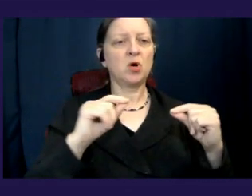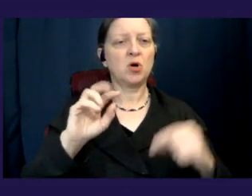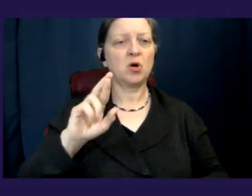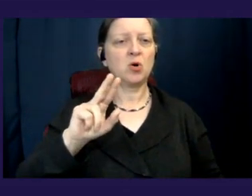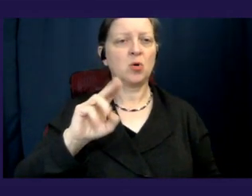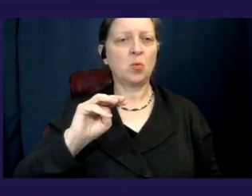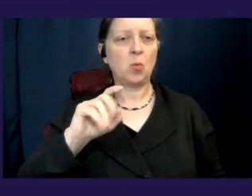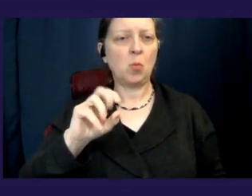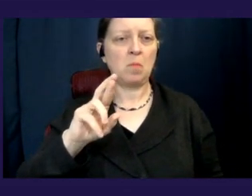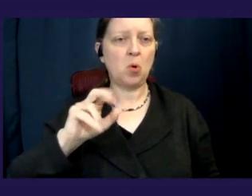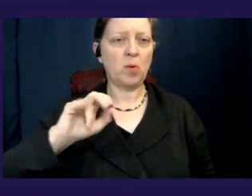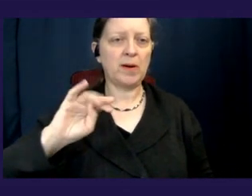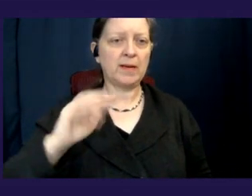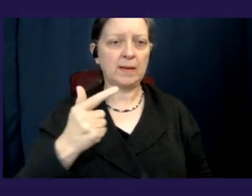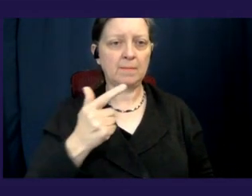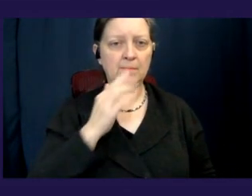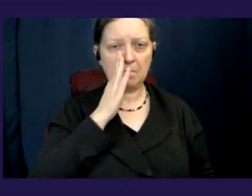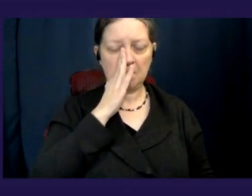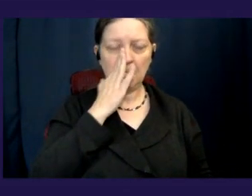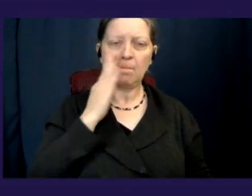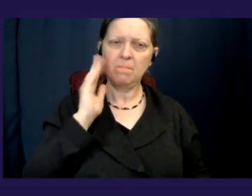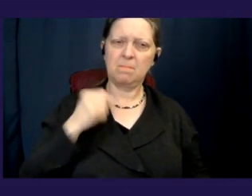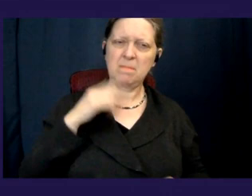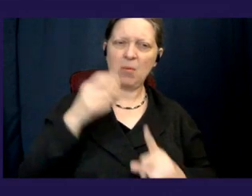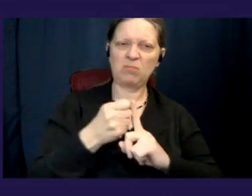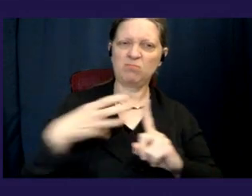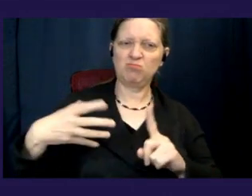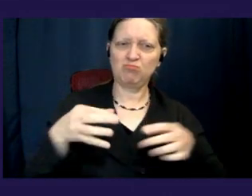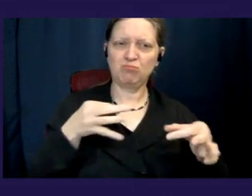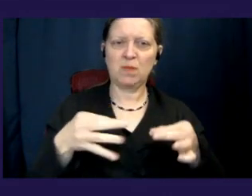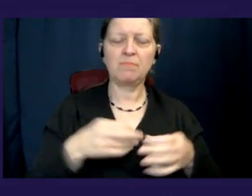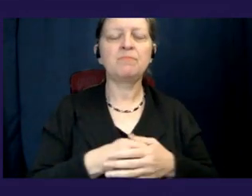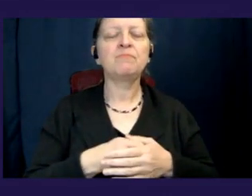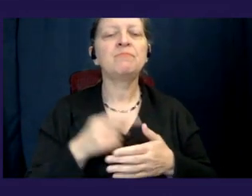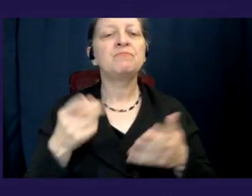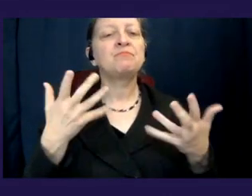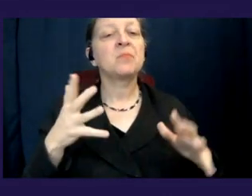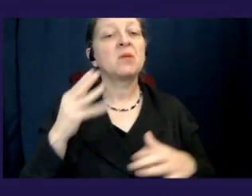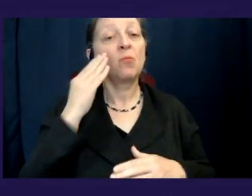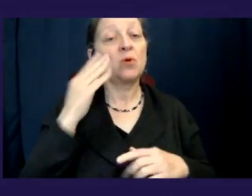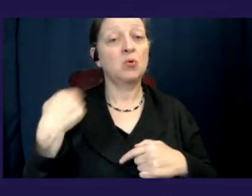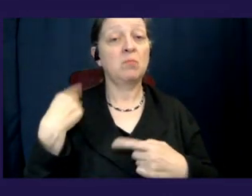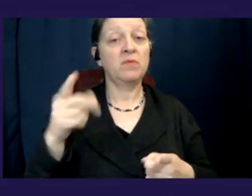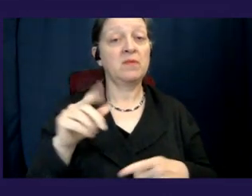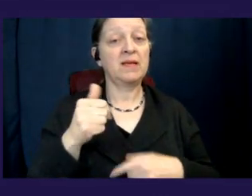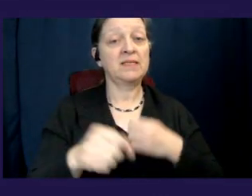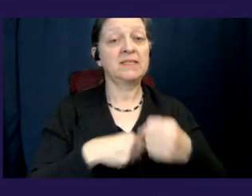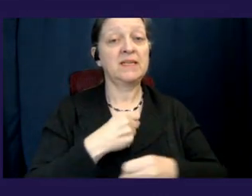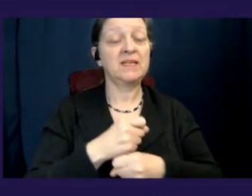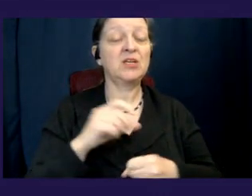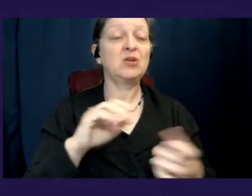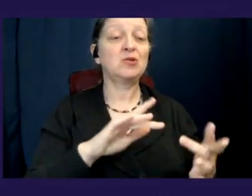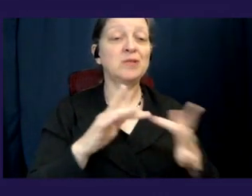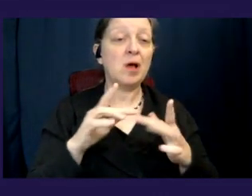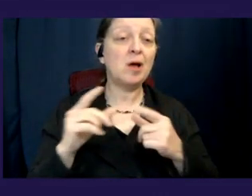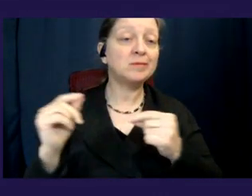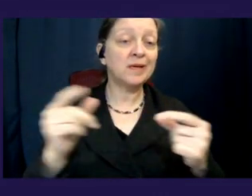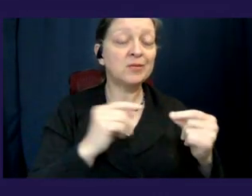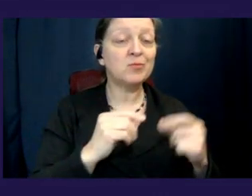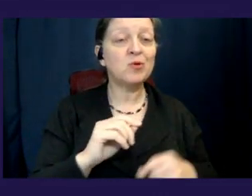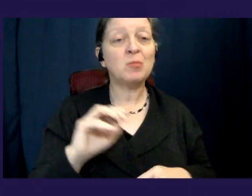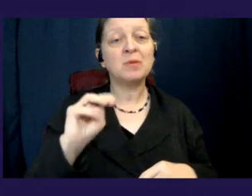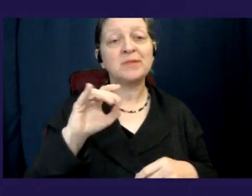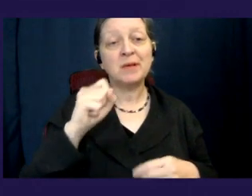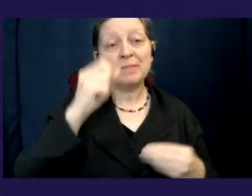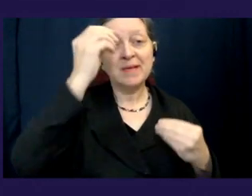So just to we all know this, but in the last 10 years, online rumors, misinformation, disinformation have become an